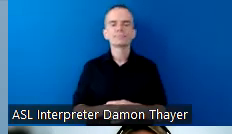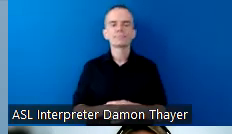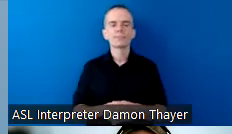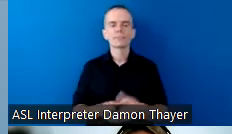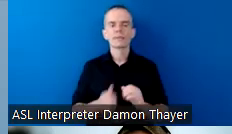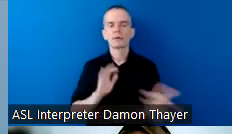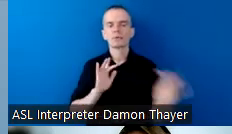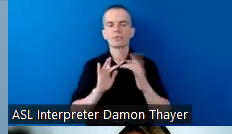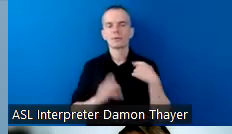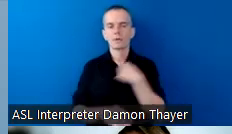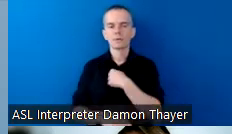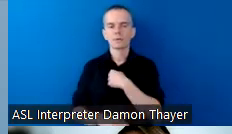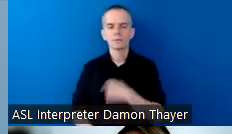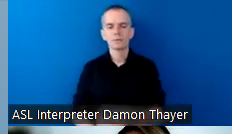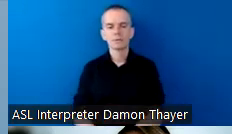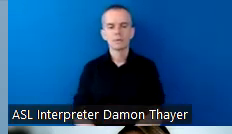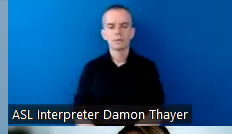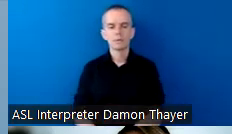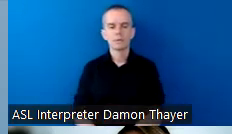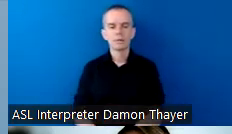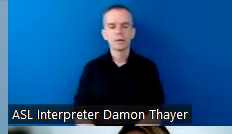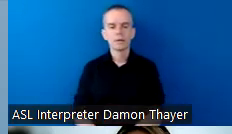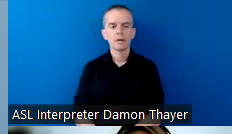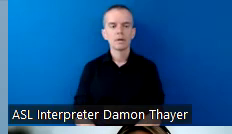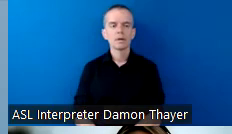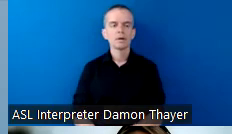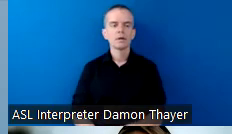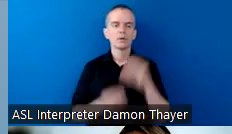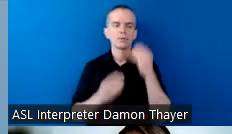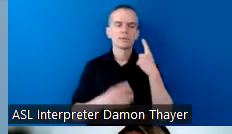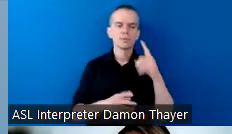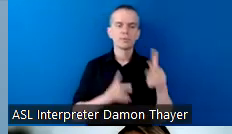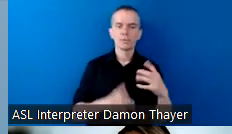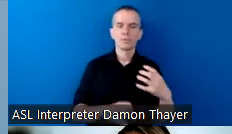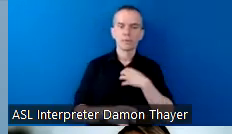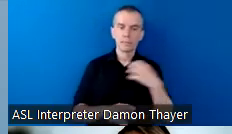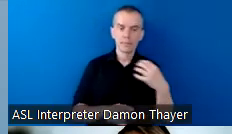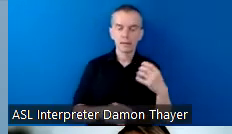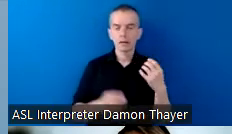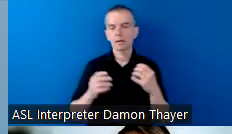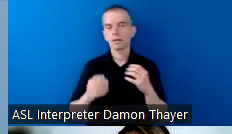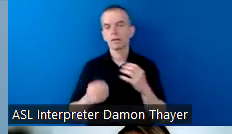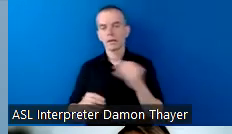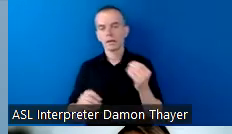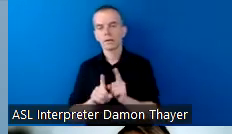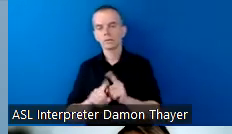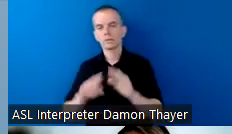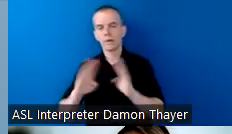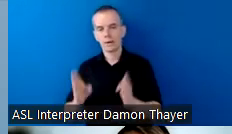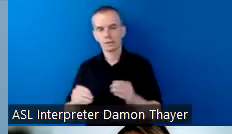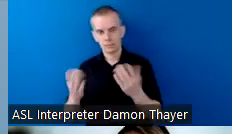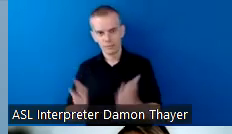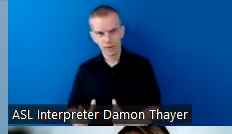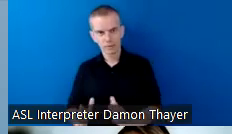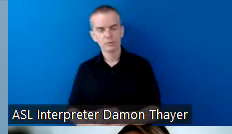reach us. There's information both for complainants or for housing providers. And